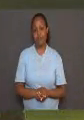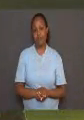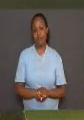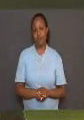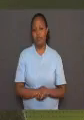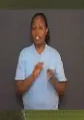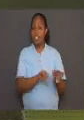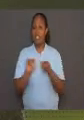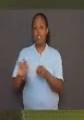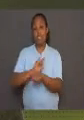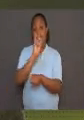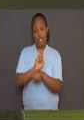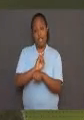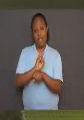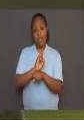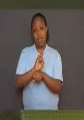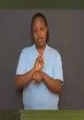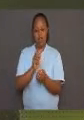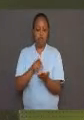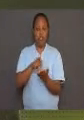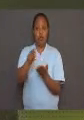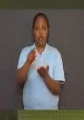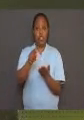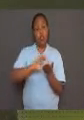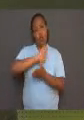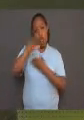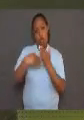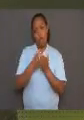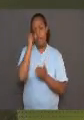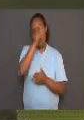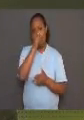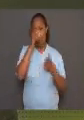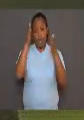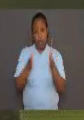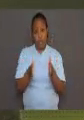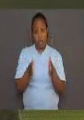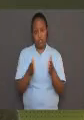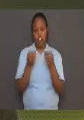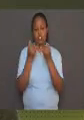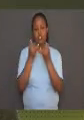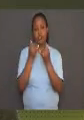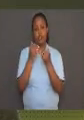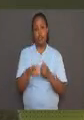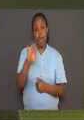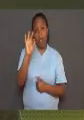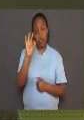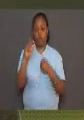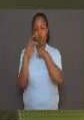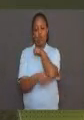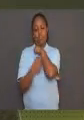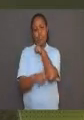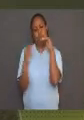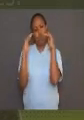As citizens of a democracy, all Ethiopians share political